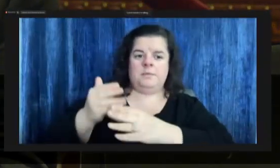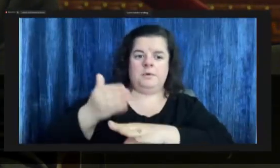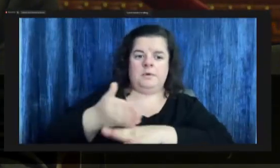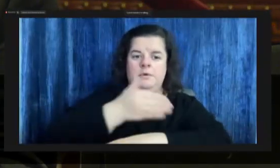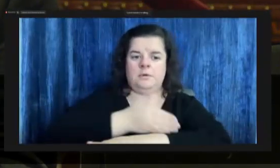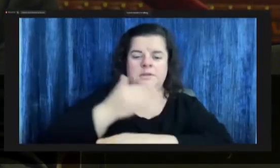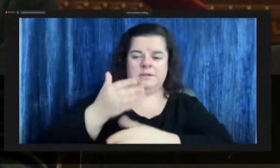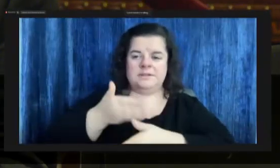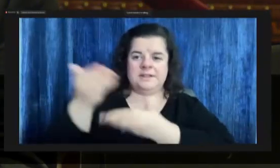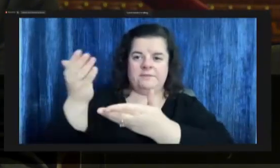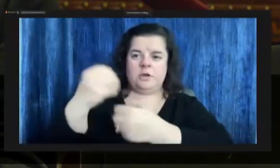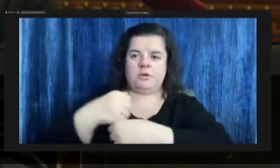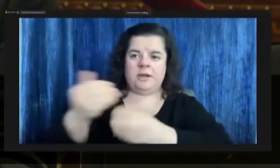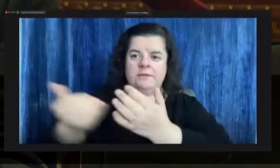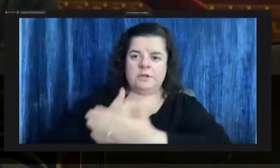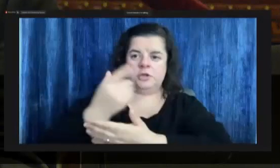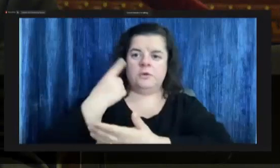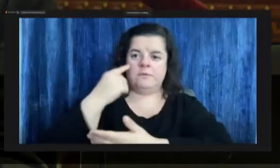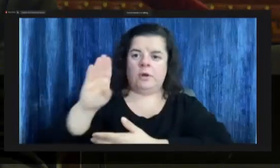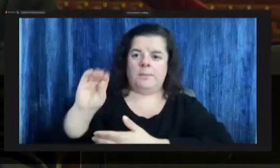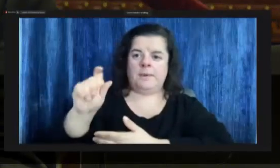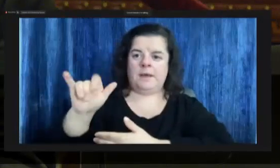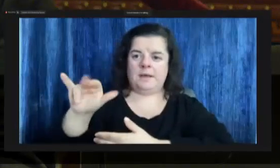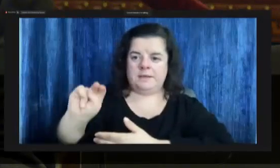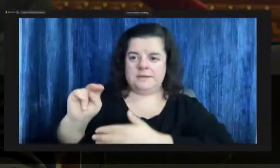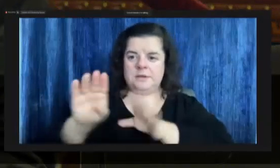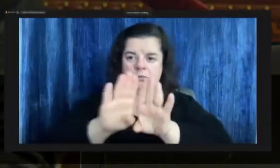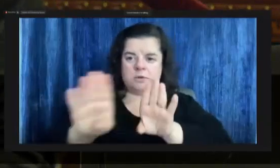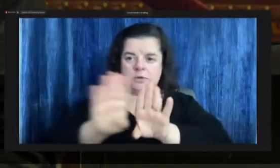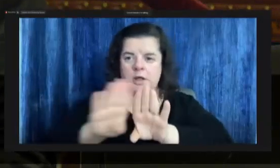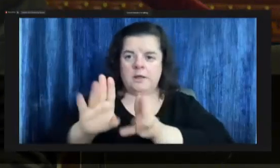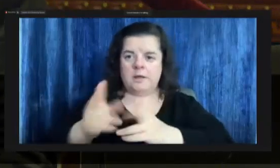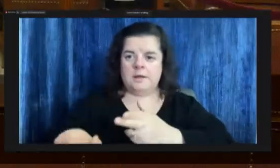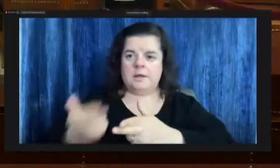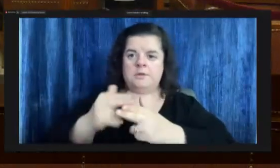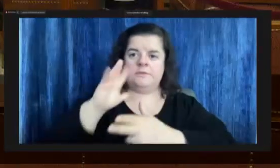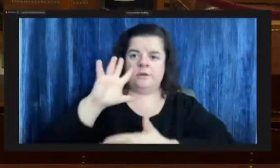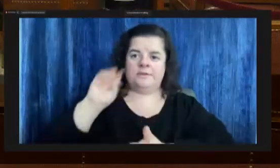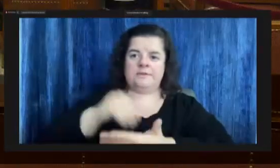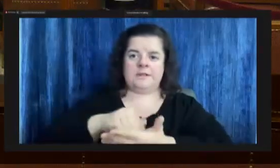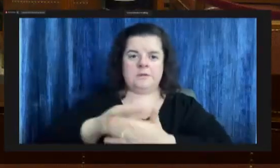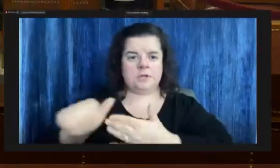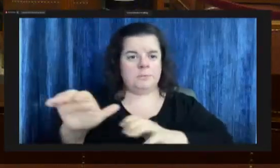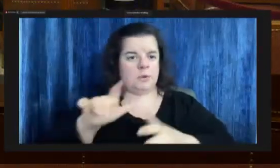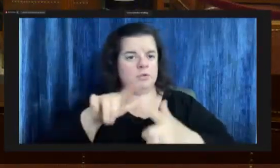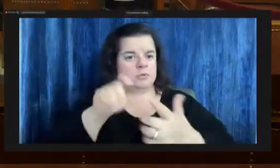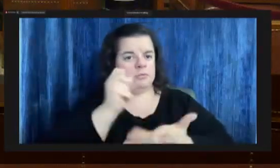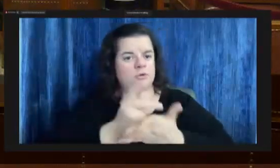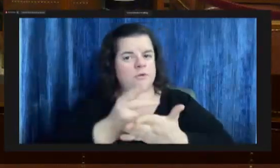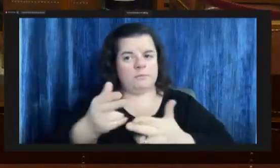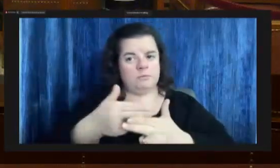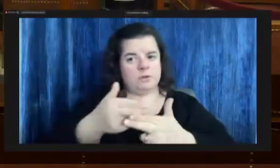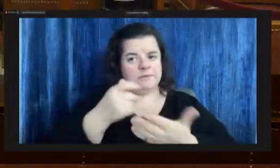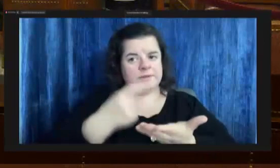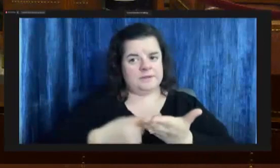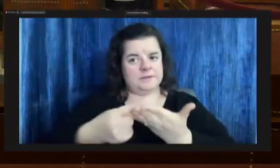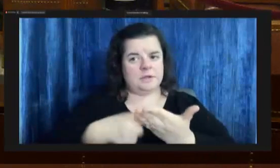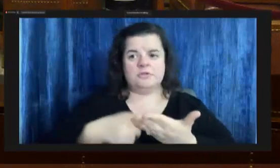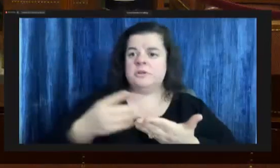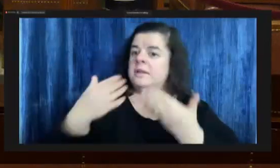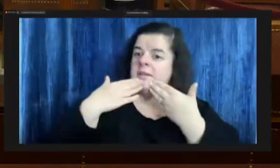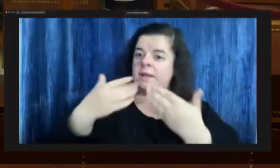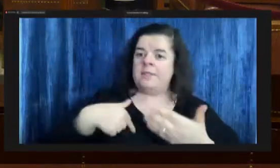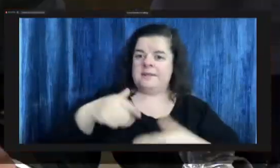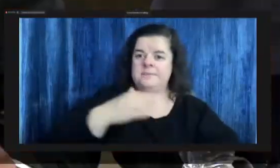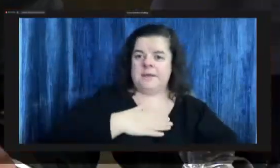new deliverable for Bogston retaining wall upgrades for $50,000. Motion to approve, brief discussion. Second. Thank you. So this is mine. This is